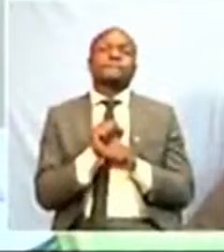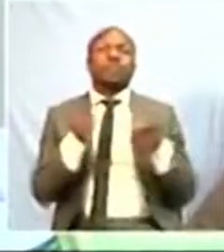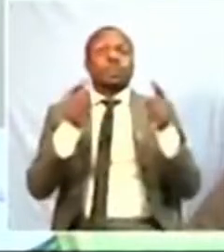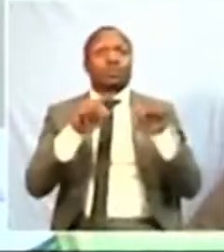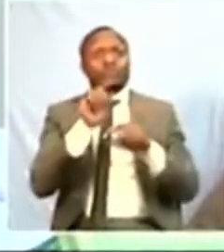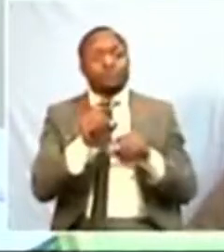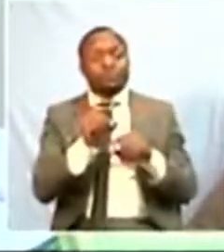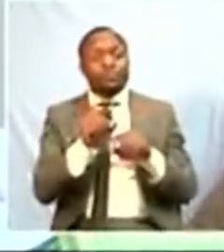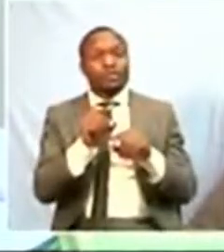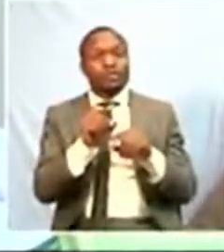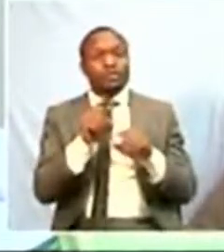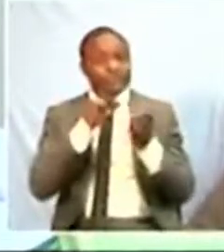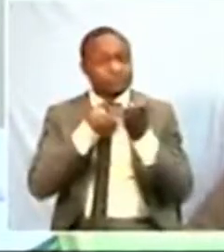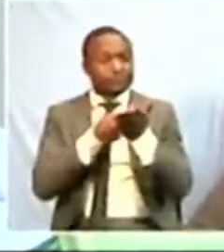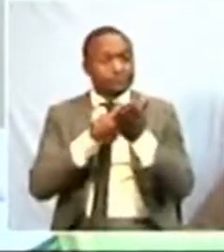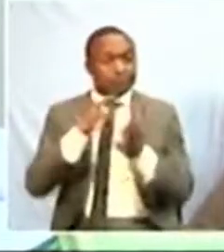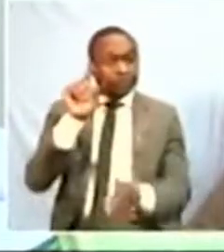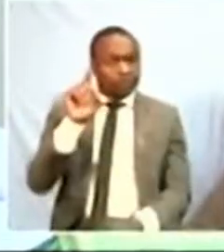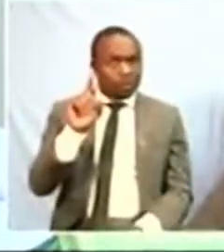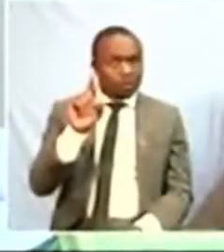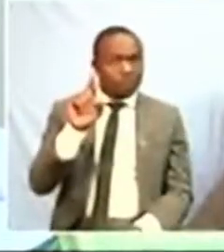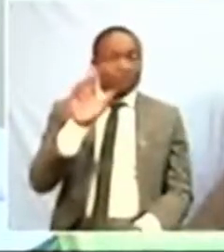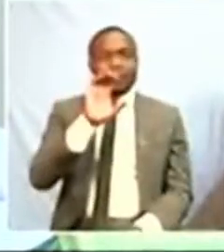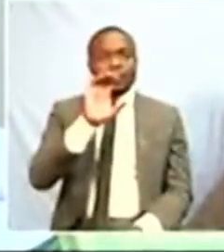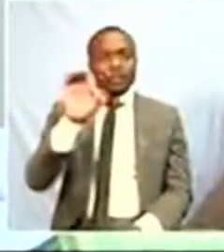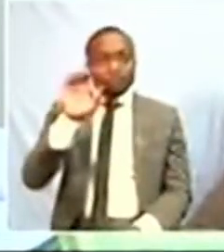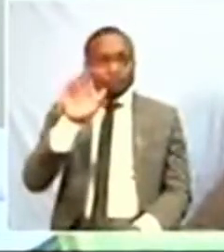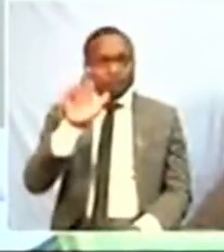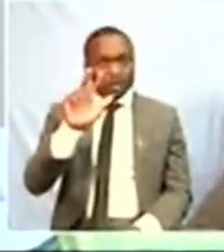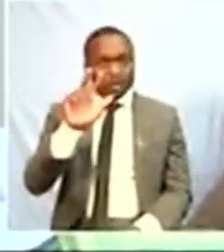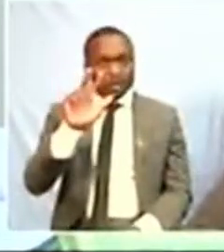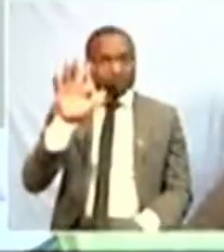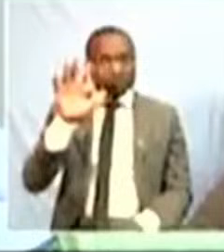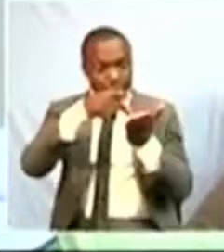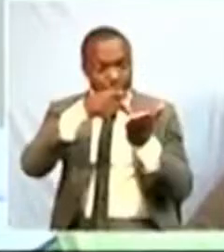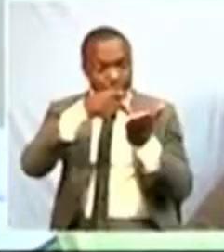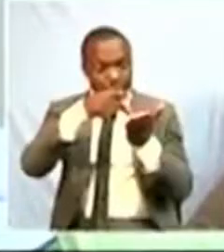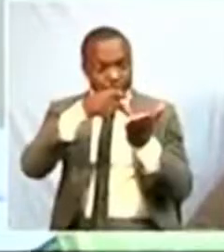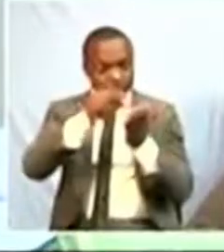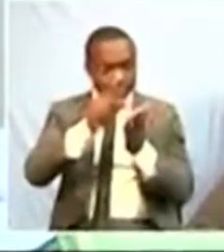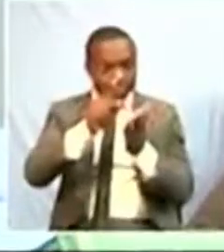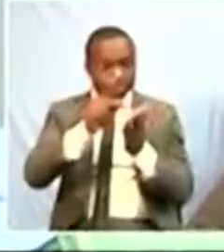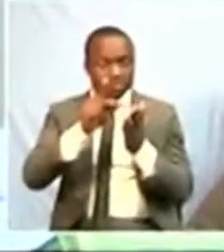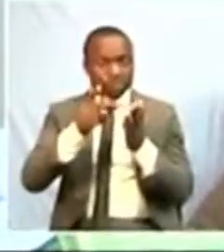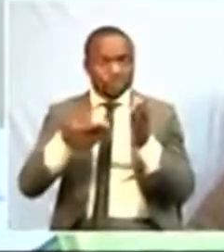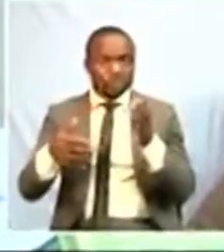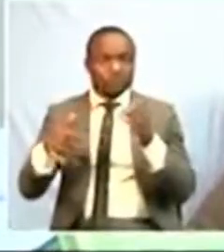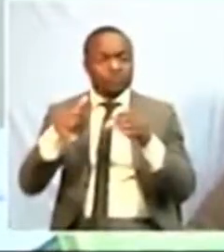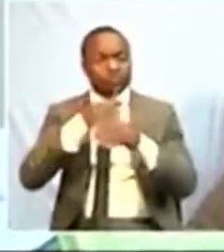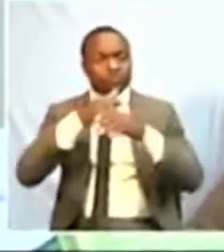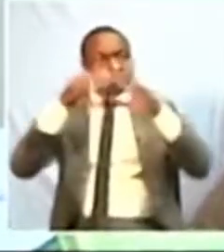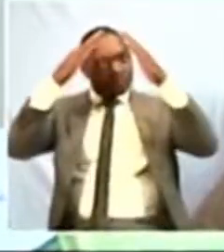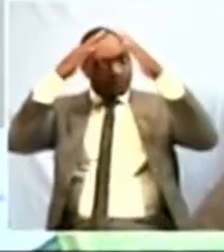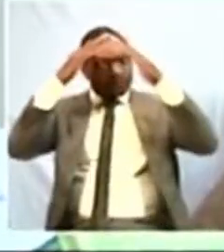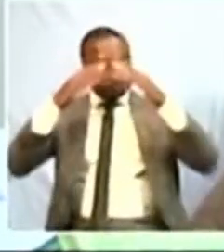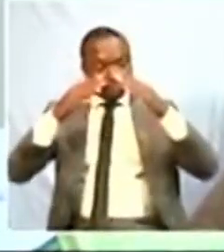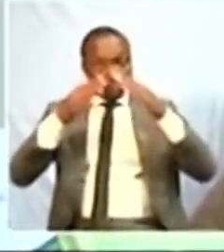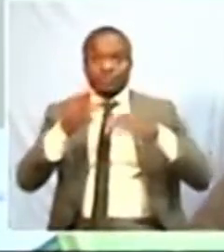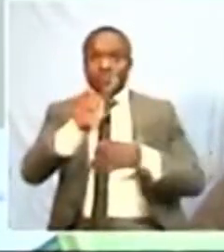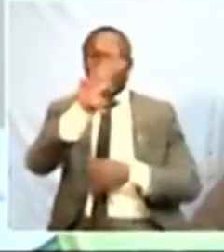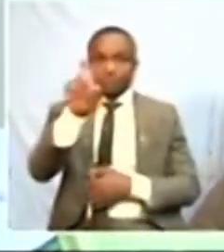you recommended the 135,000 kwacha to be paid, included the roof? That's the question.